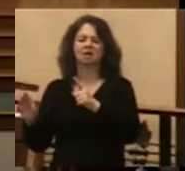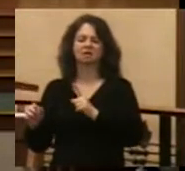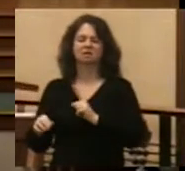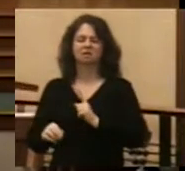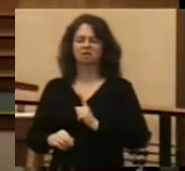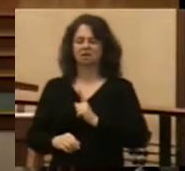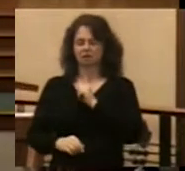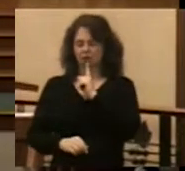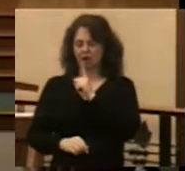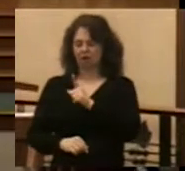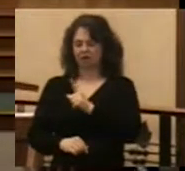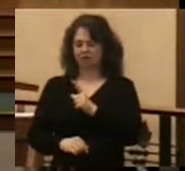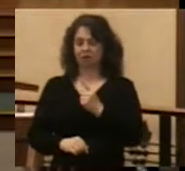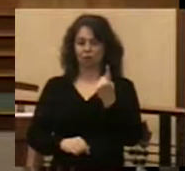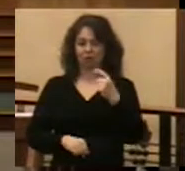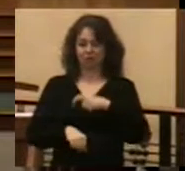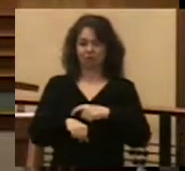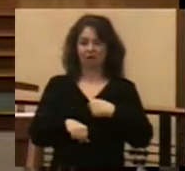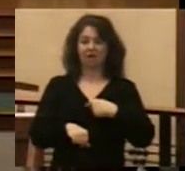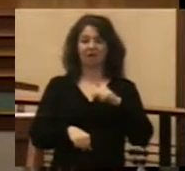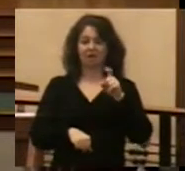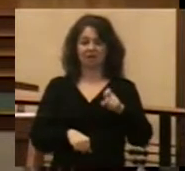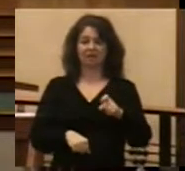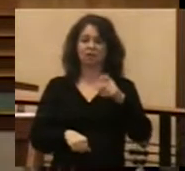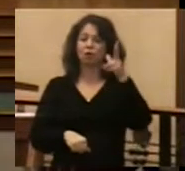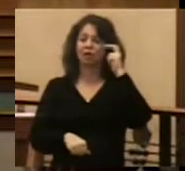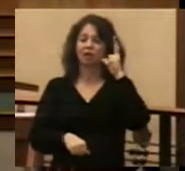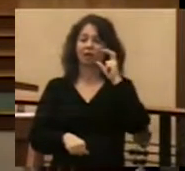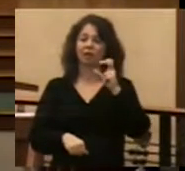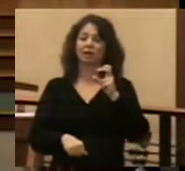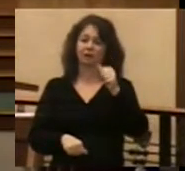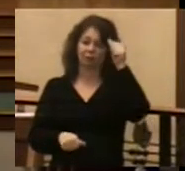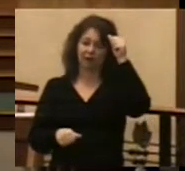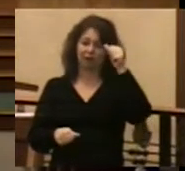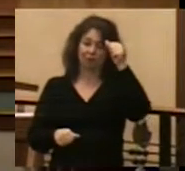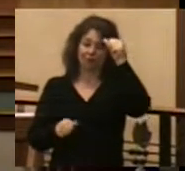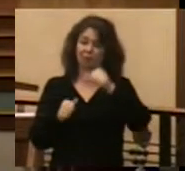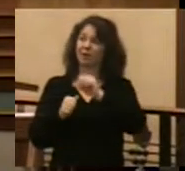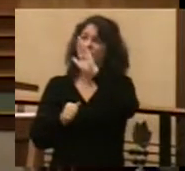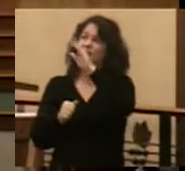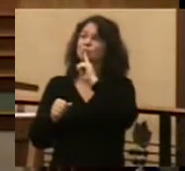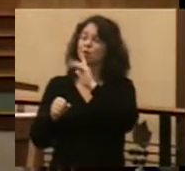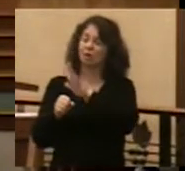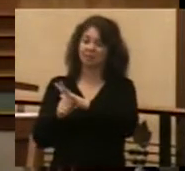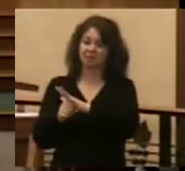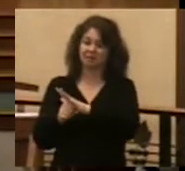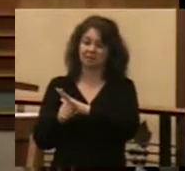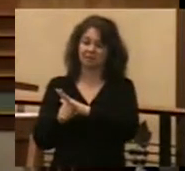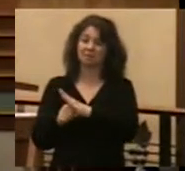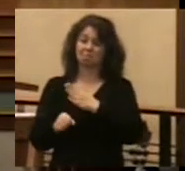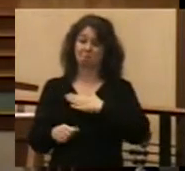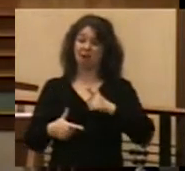when I desperately needed to hear and to be reminded of God's promises and the fulfillment of them.